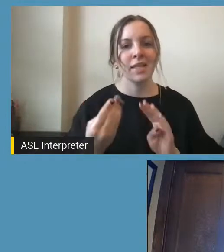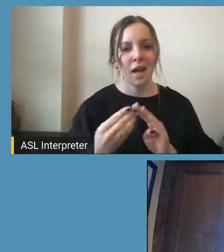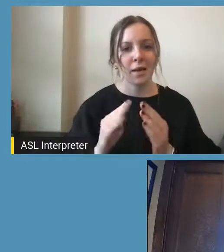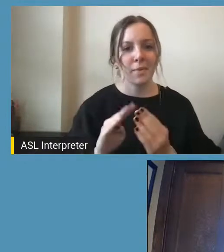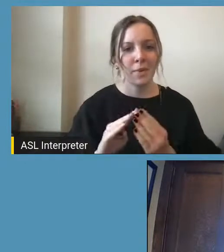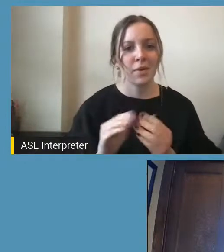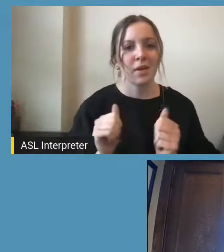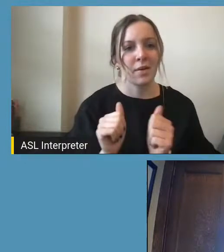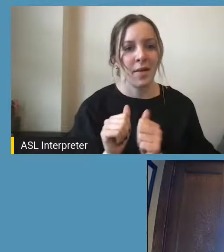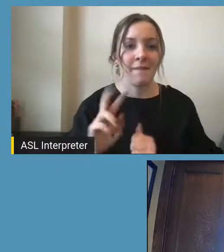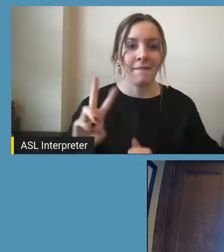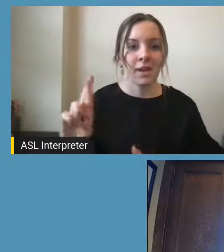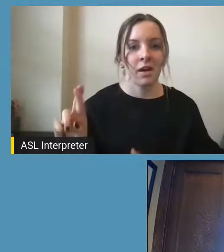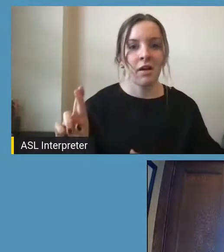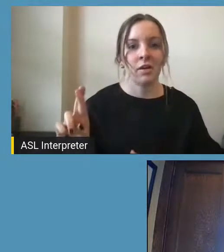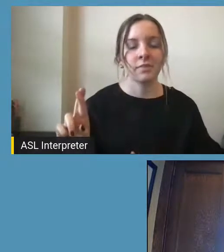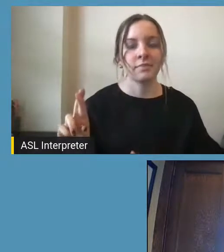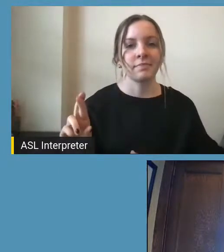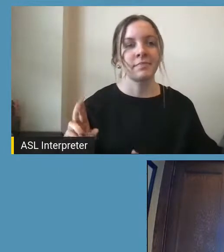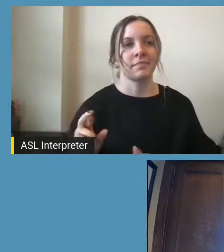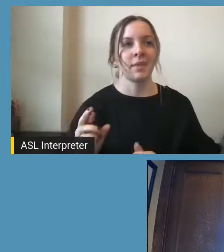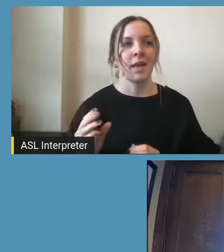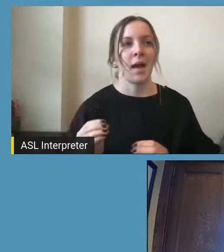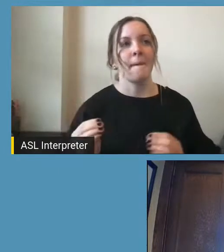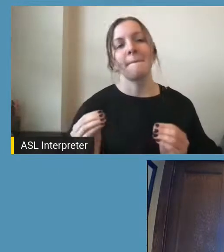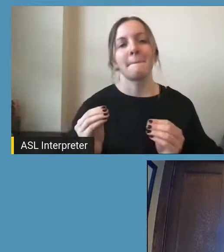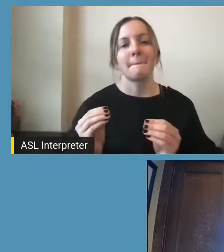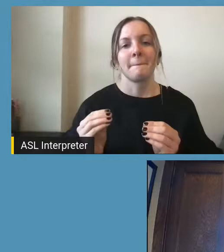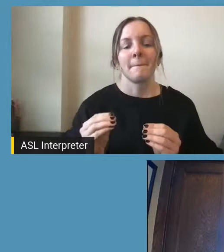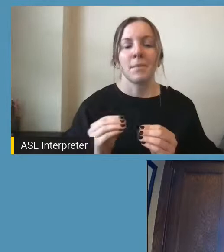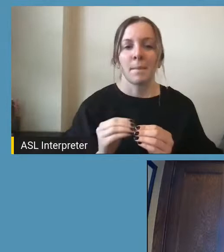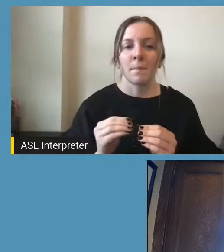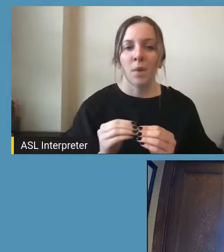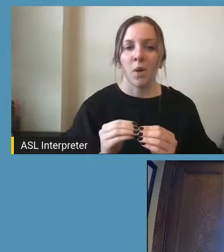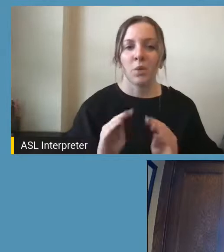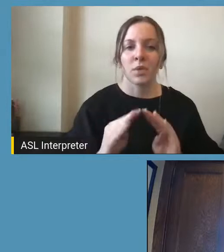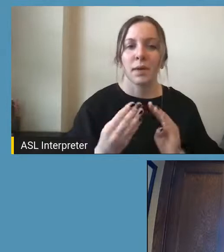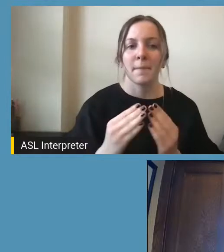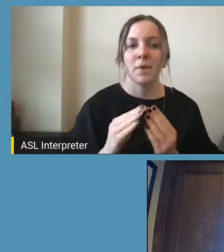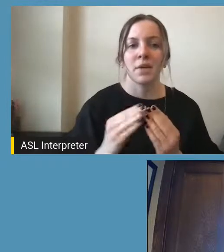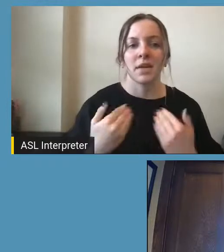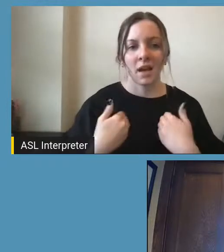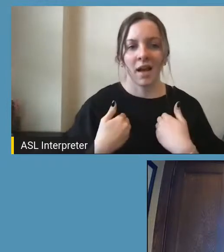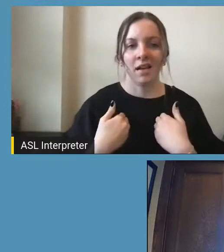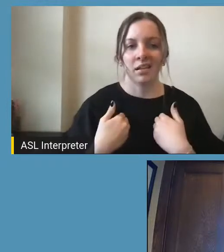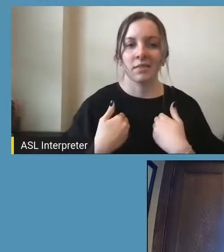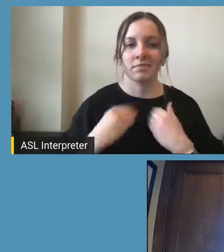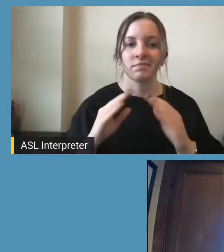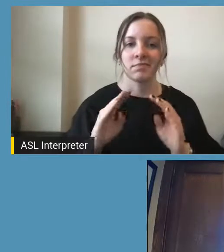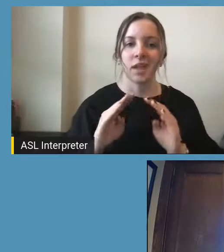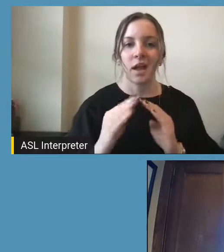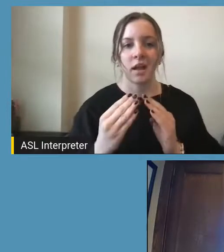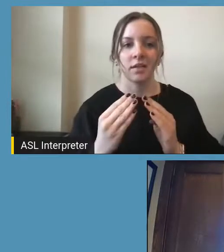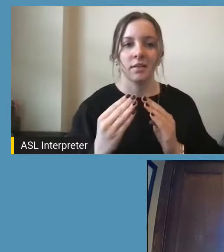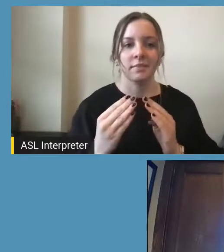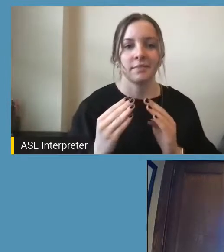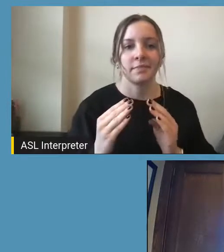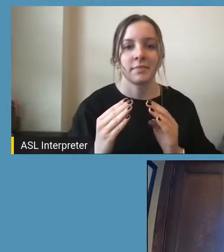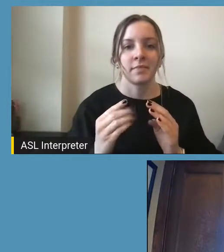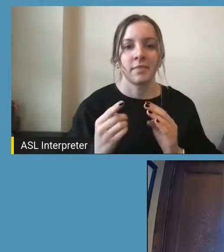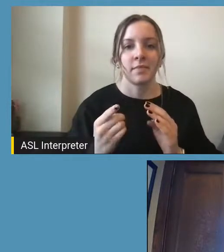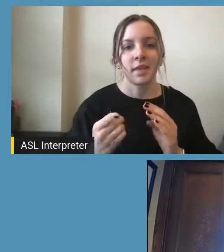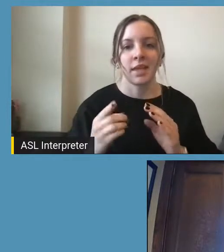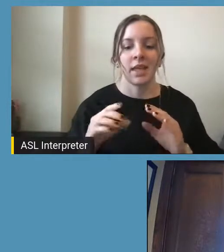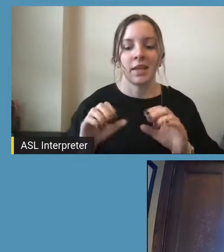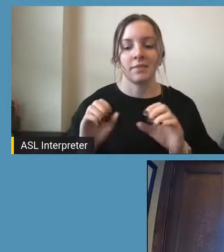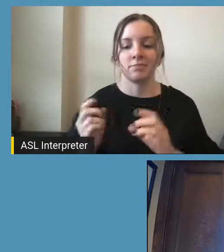usually in every city or online, and you can start talking to people or checking the groups on that one. Offhand,